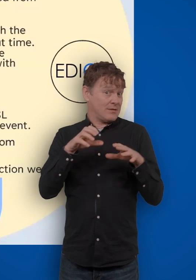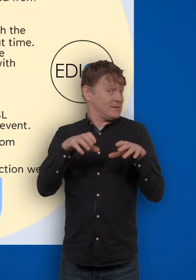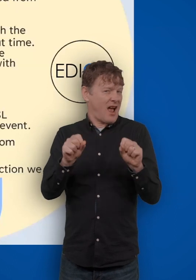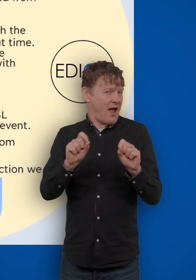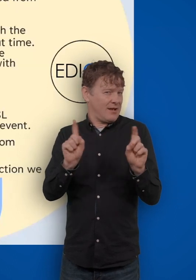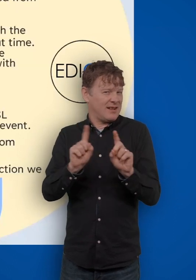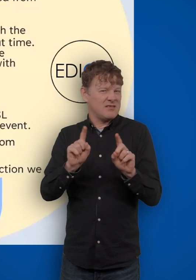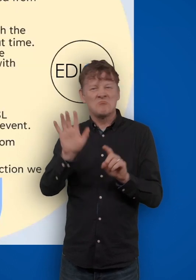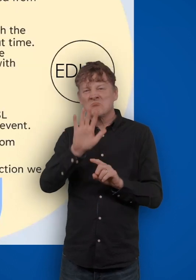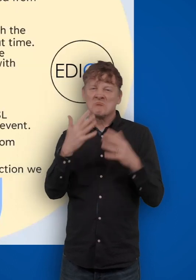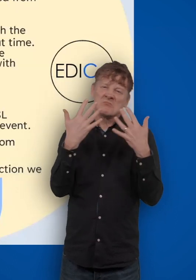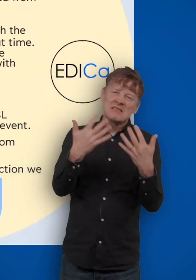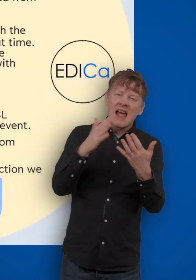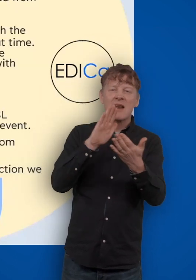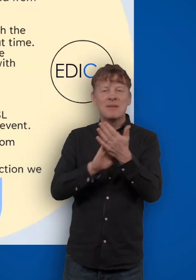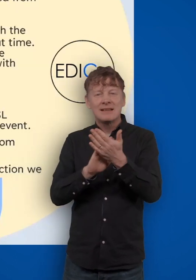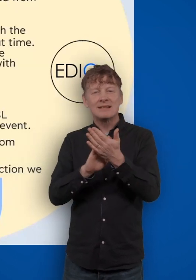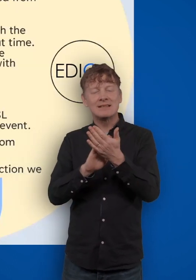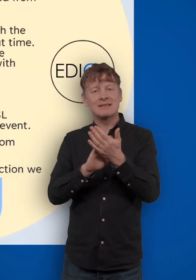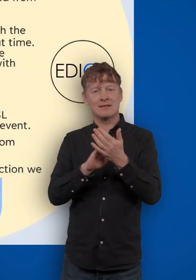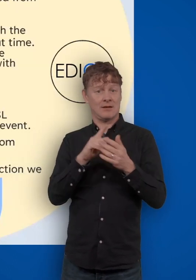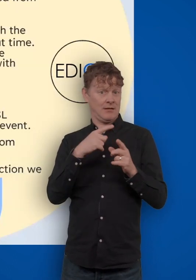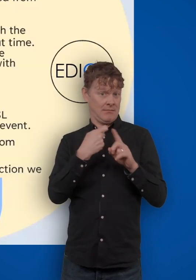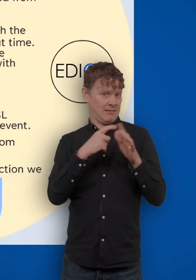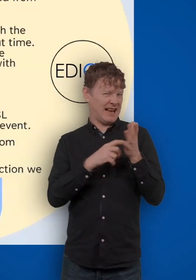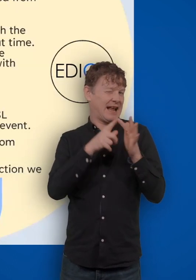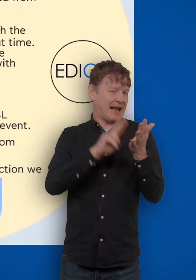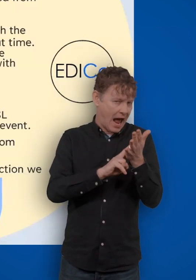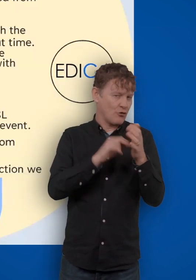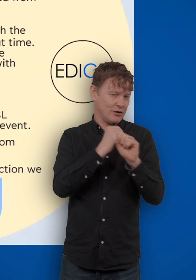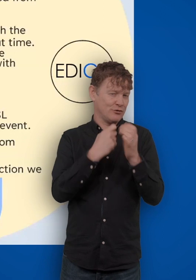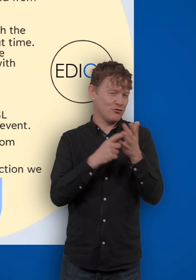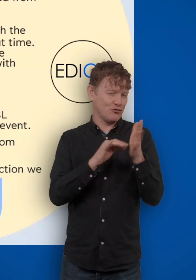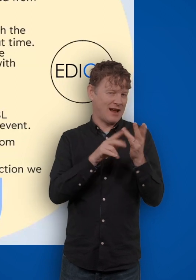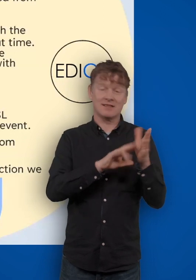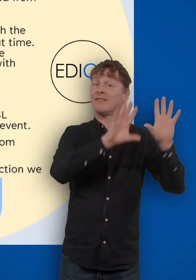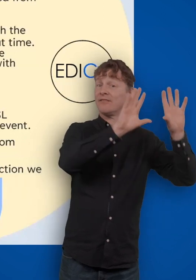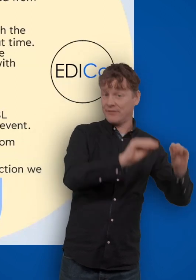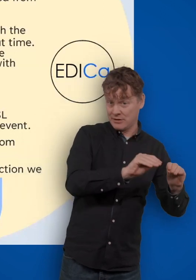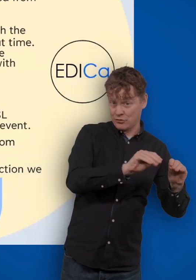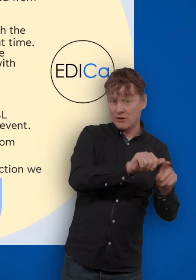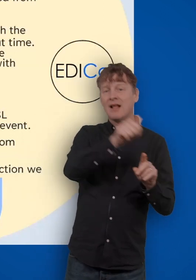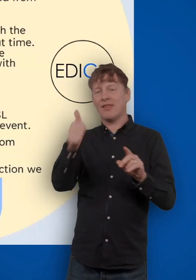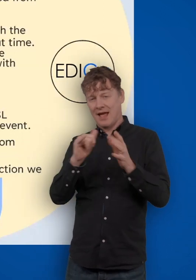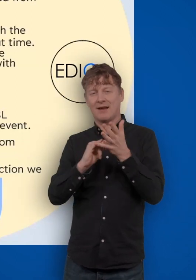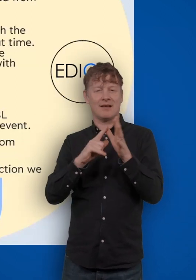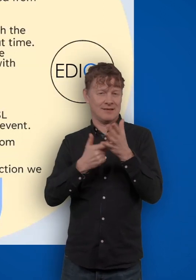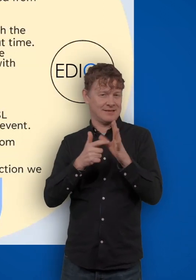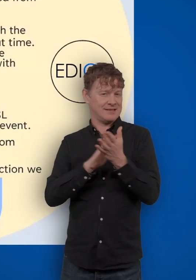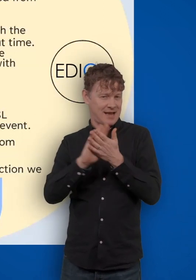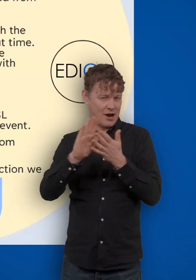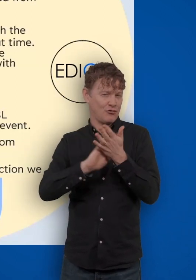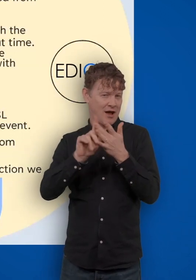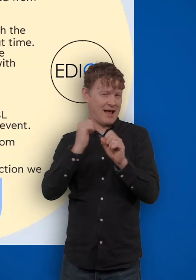having 10 minutes or so with Karen Grayson. We'll then pass it on to Sarah Higginson to